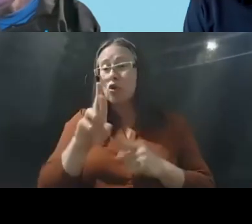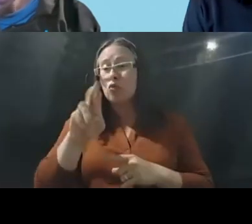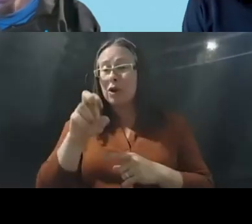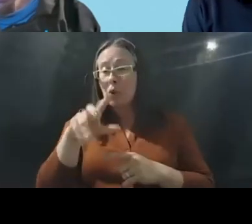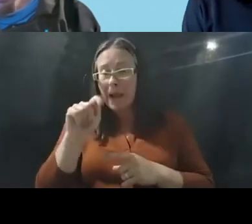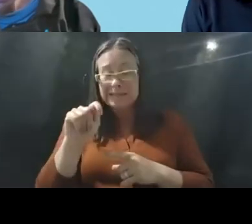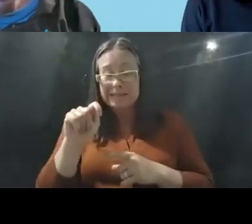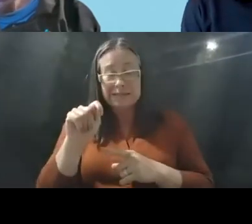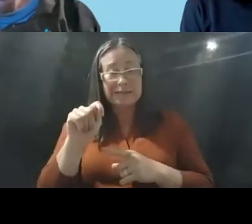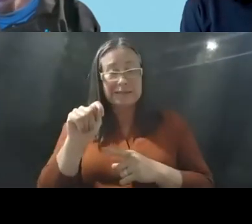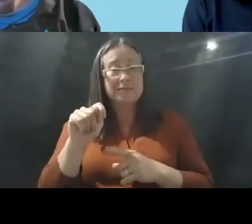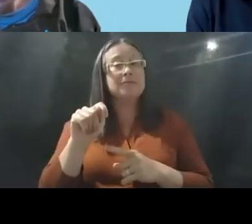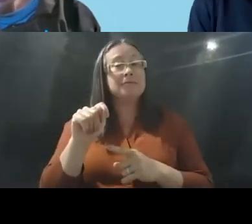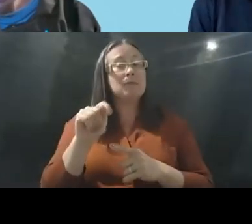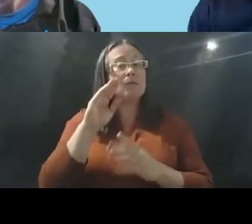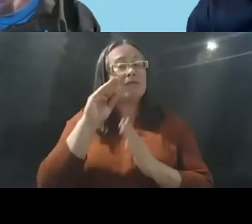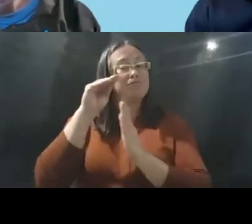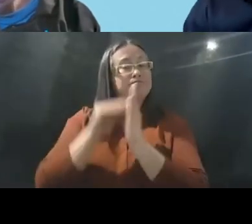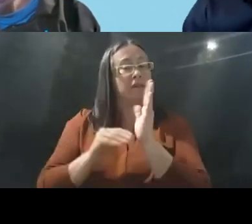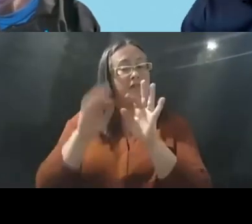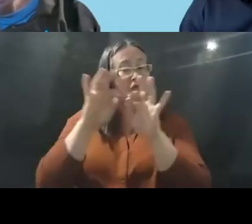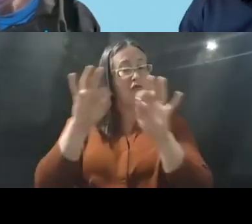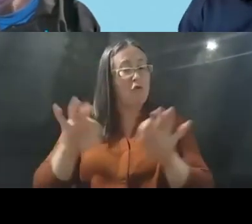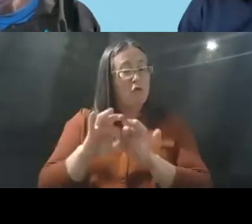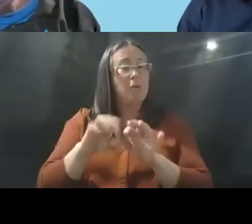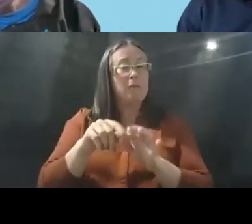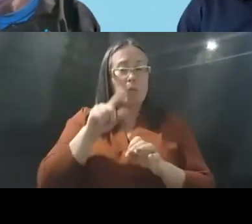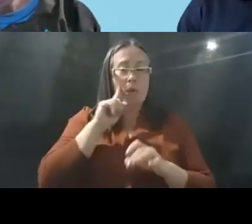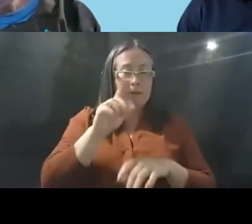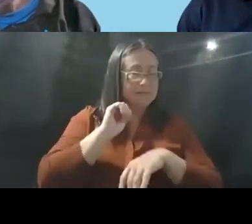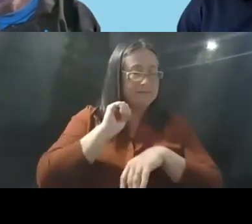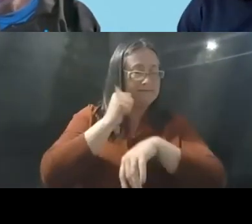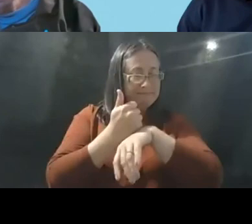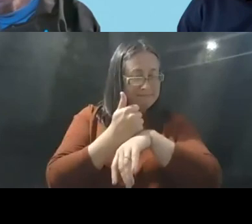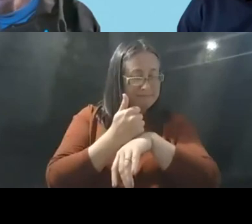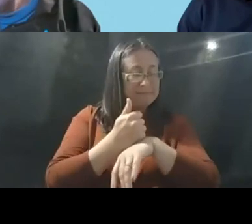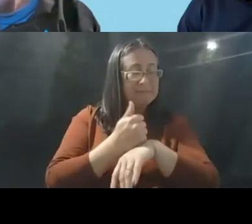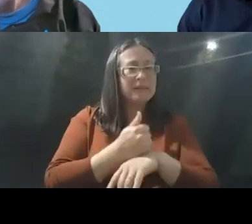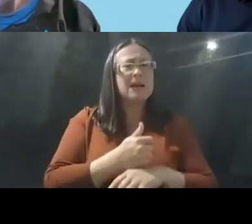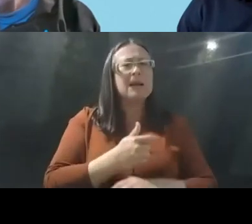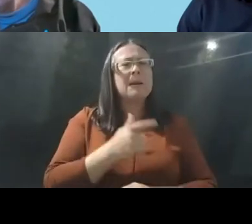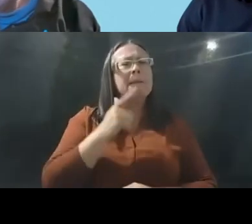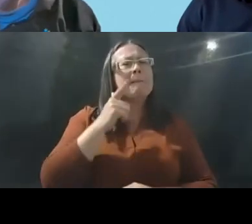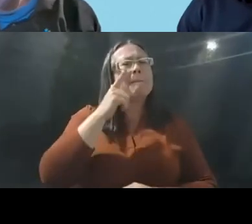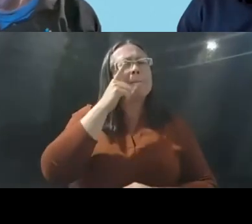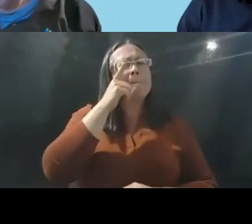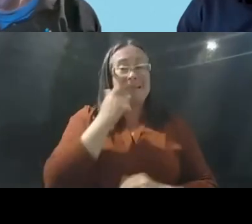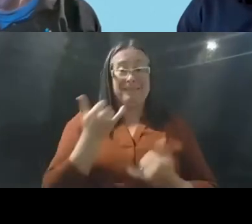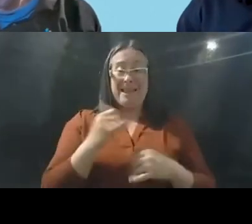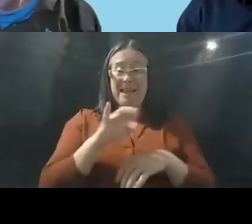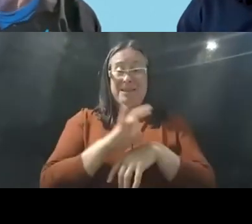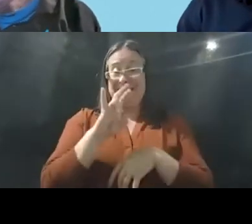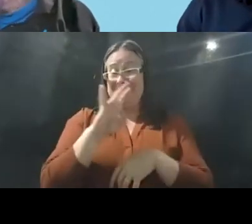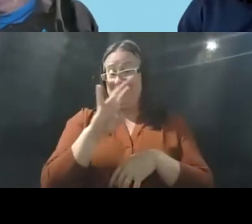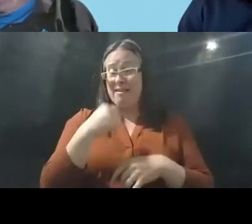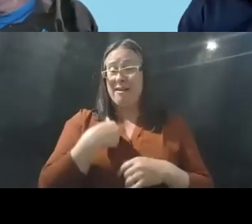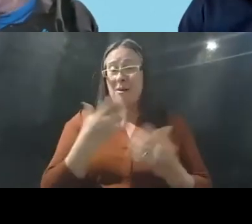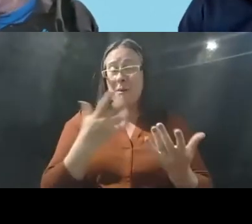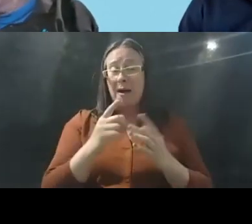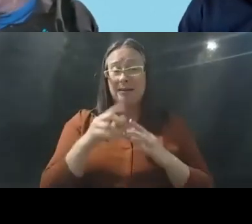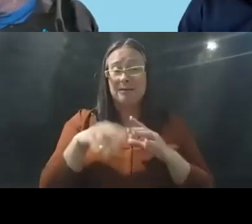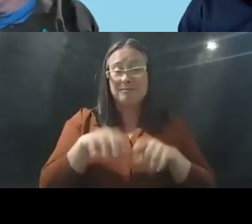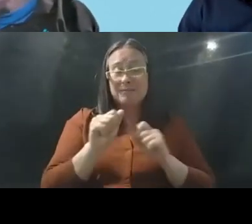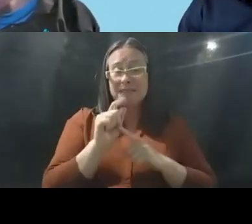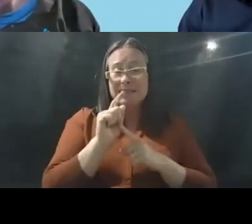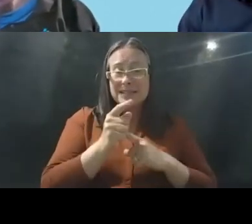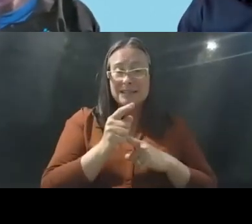ohiotechambassadors.org/request and fill out a form to do that. And since it's officially 7, I do want to just take a second and echo